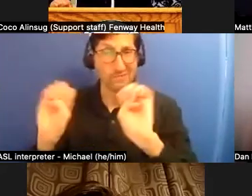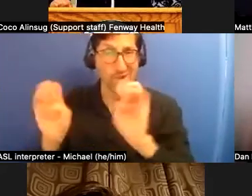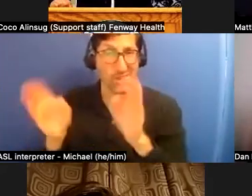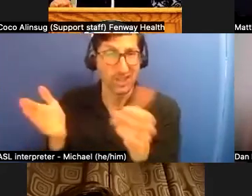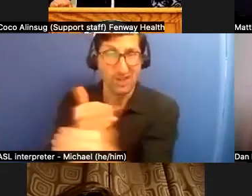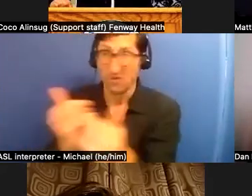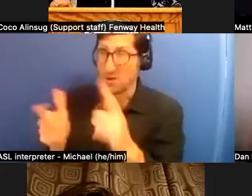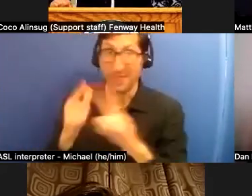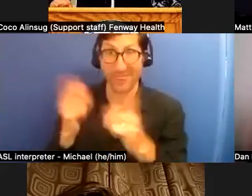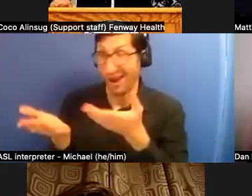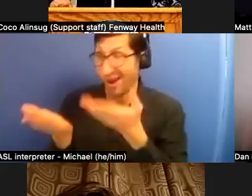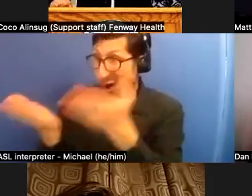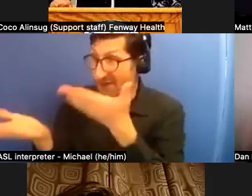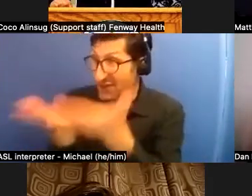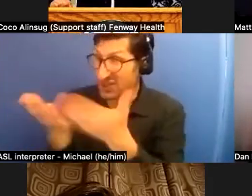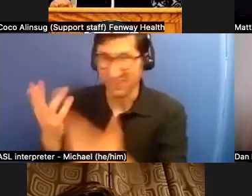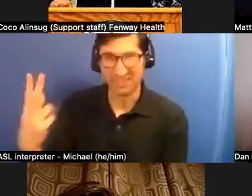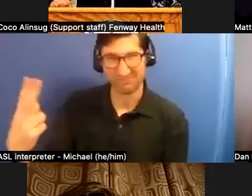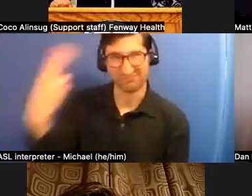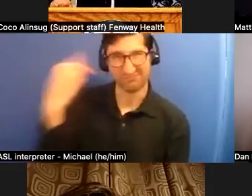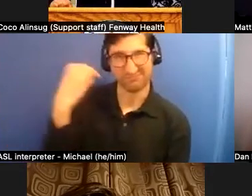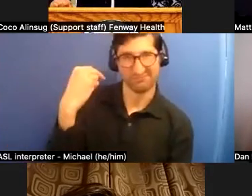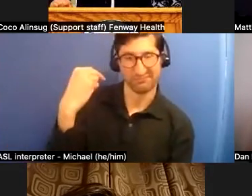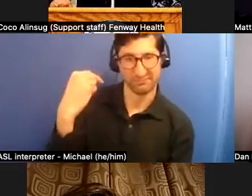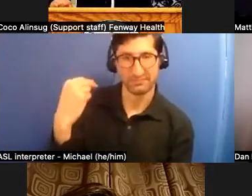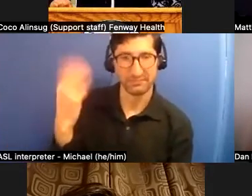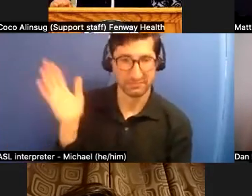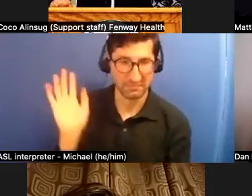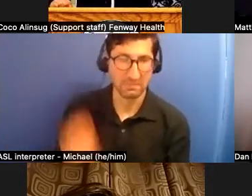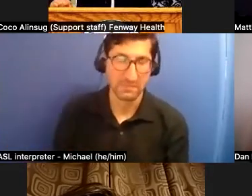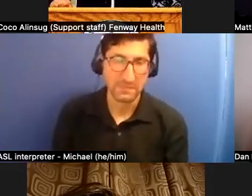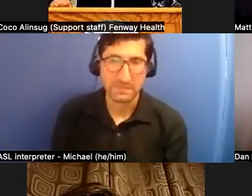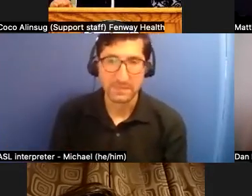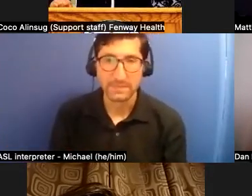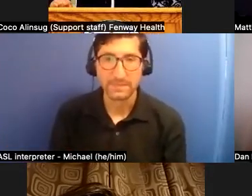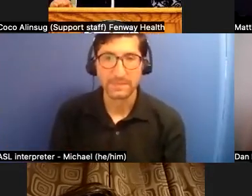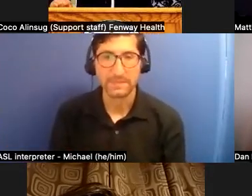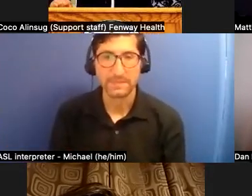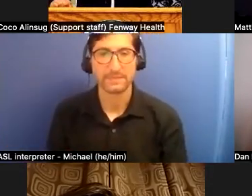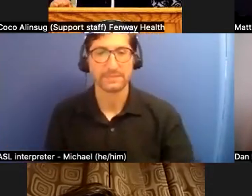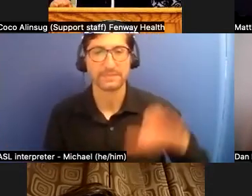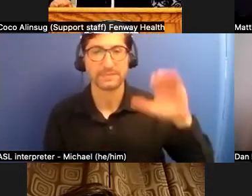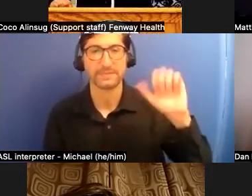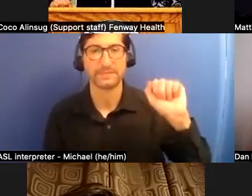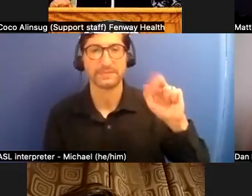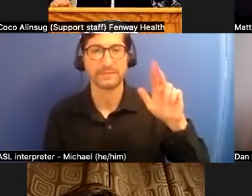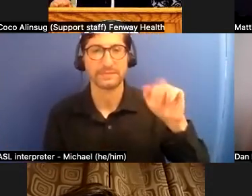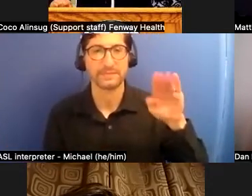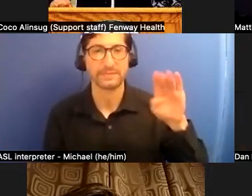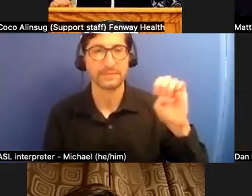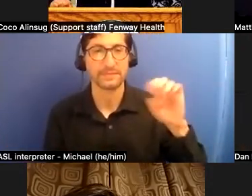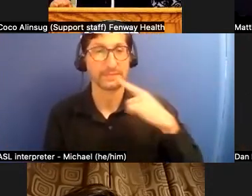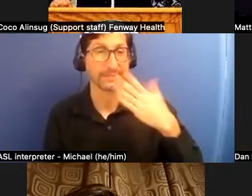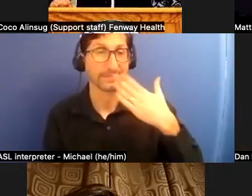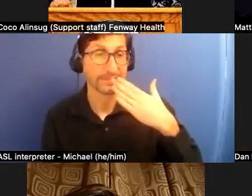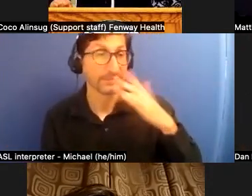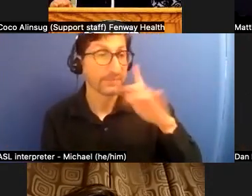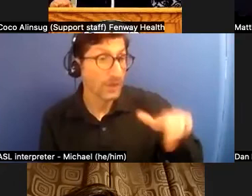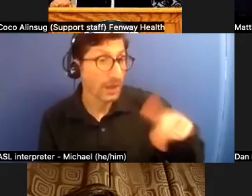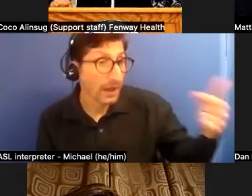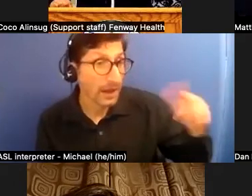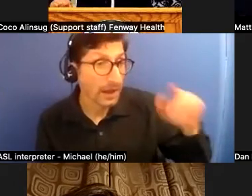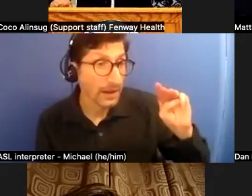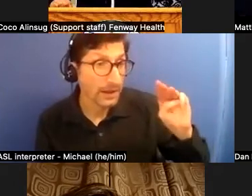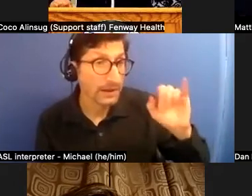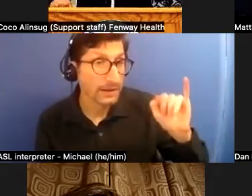kick the rest over to Dr. Harris, my colleague. Excellent. Thank you so much, Stephen. So Miriam, can you speak a bit about